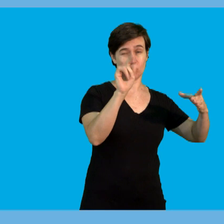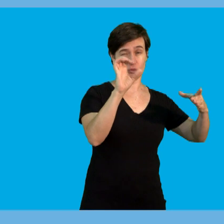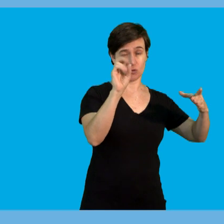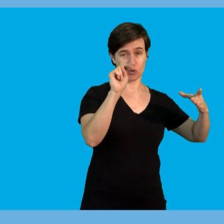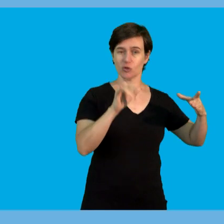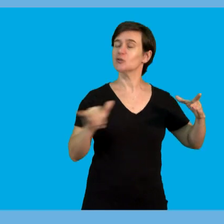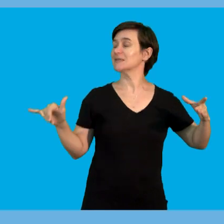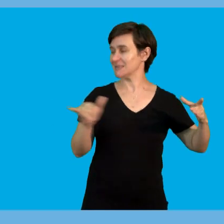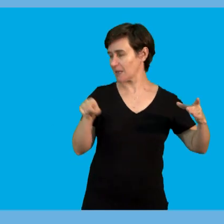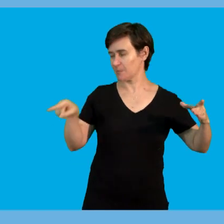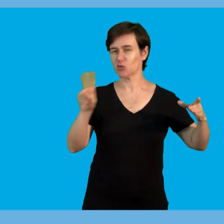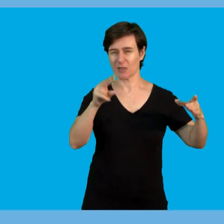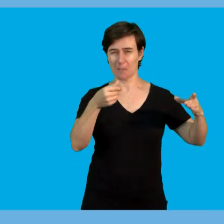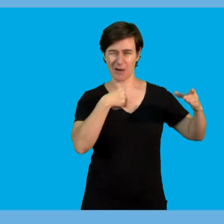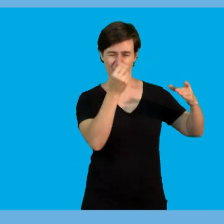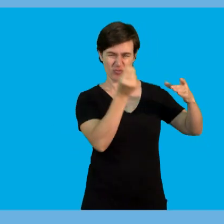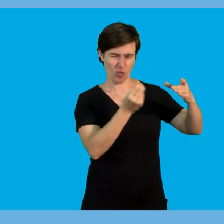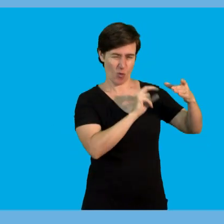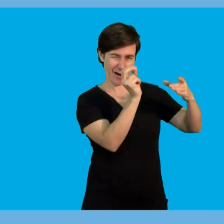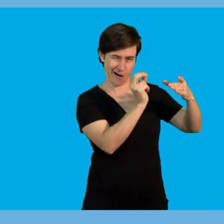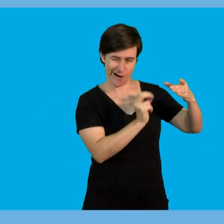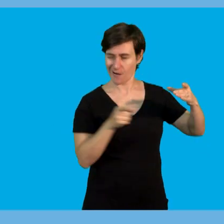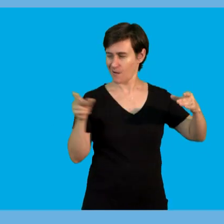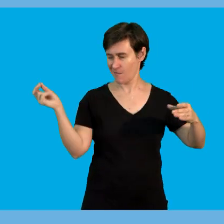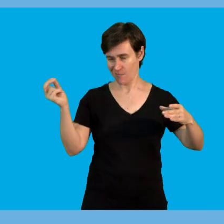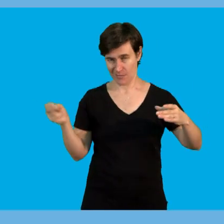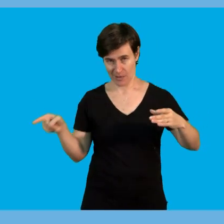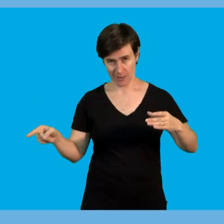and there's also another solution here in this beaker.